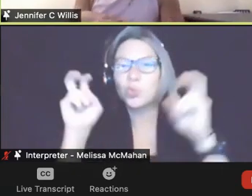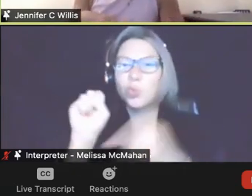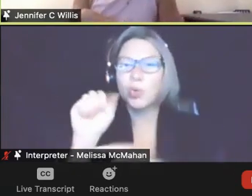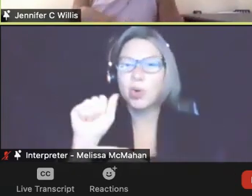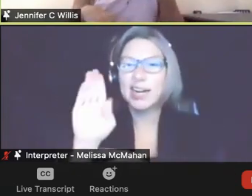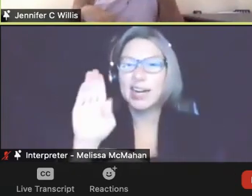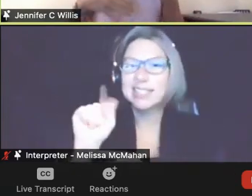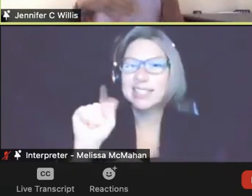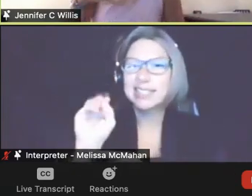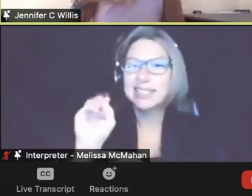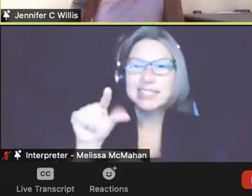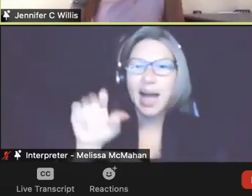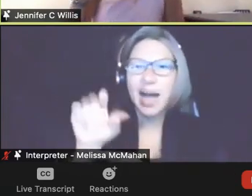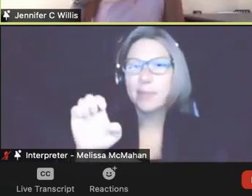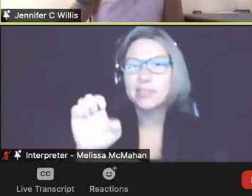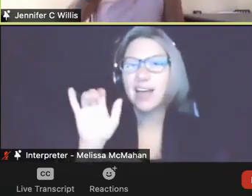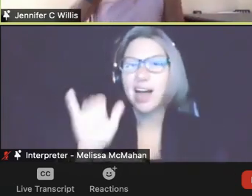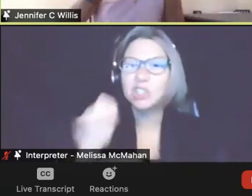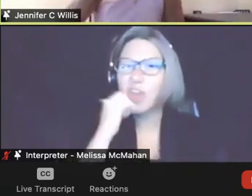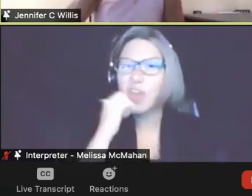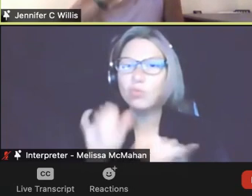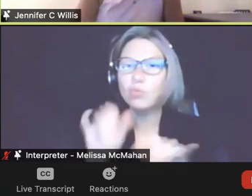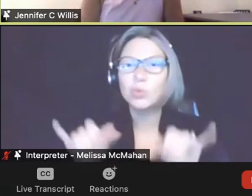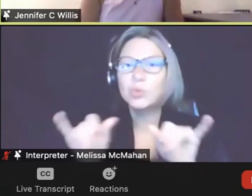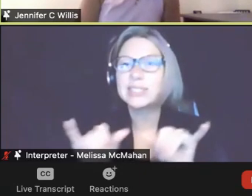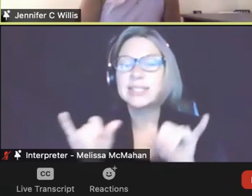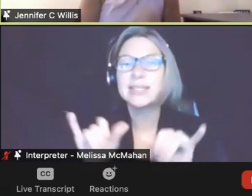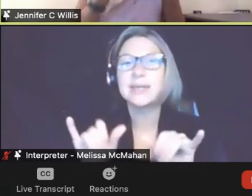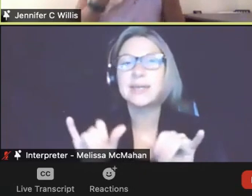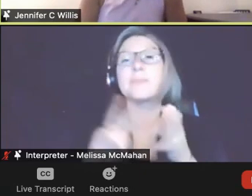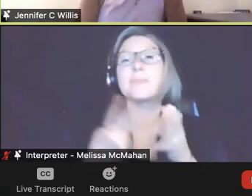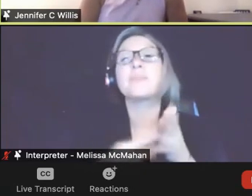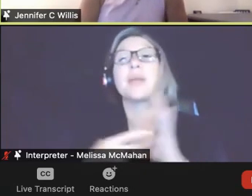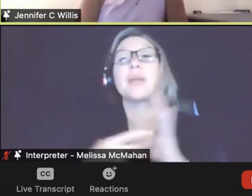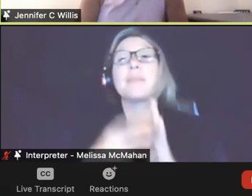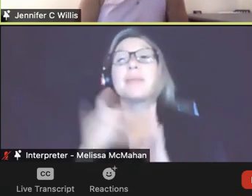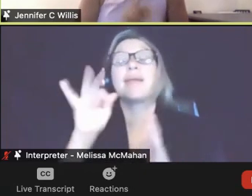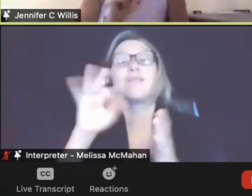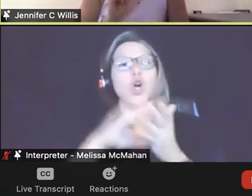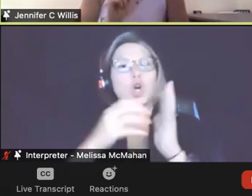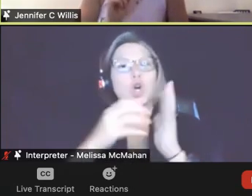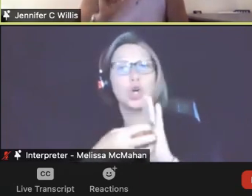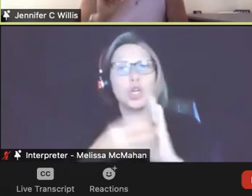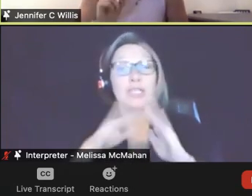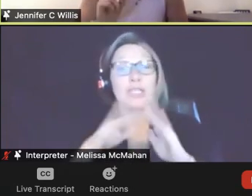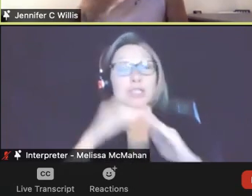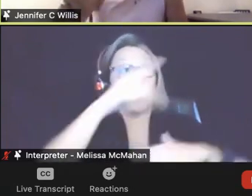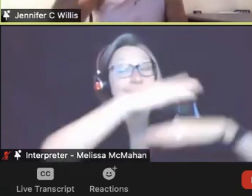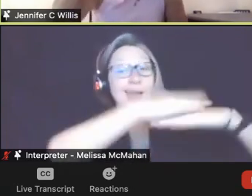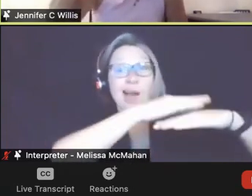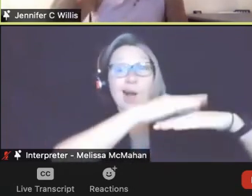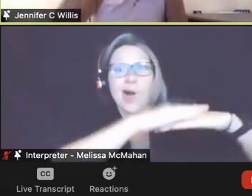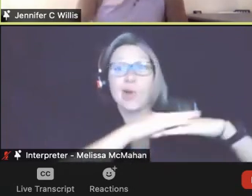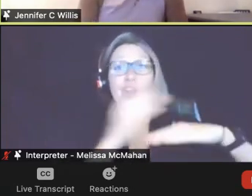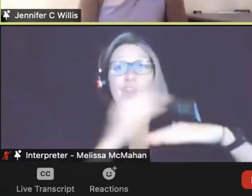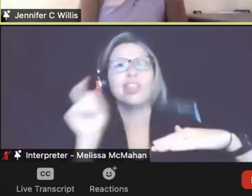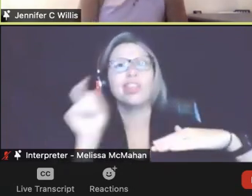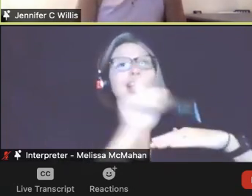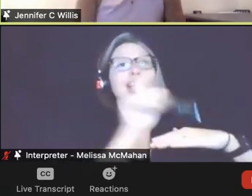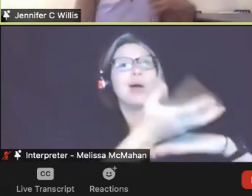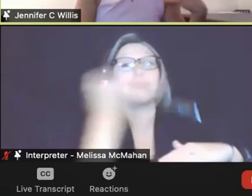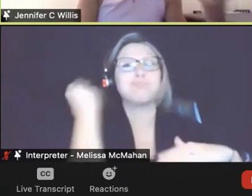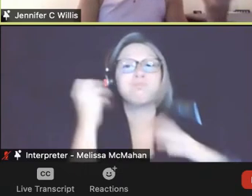is the area where, you know, a child if the cookies that they want are on the counter and they just walk over and take the box